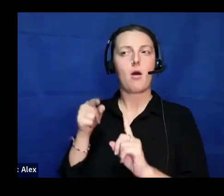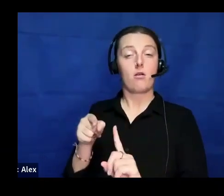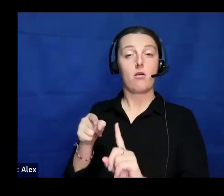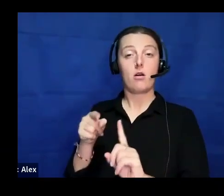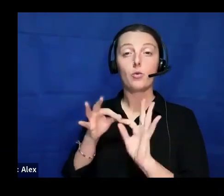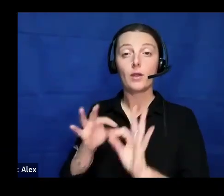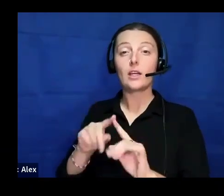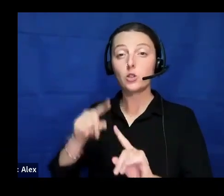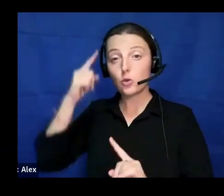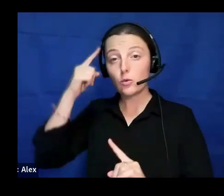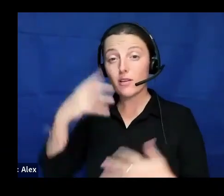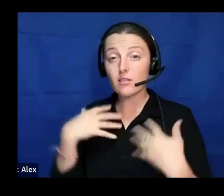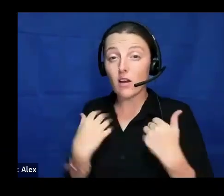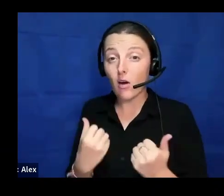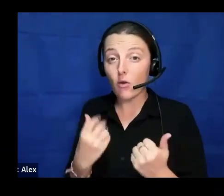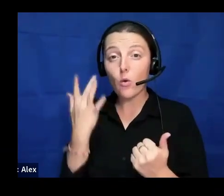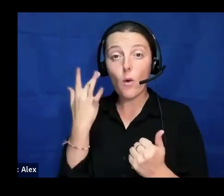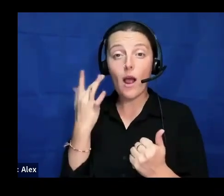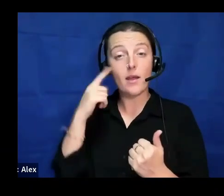treatable.